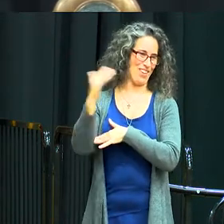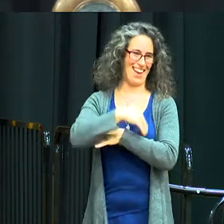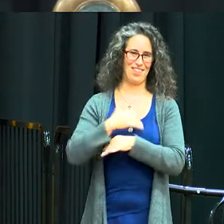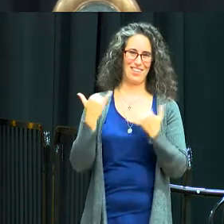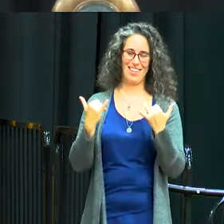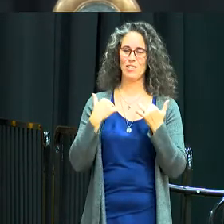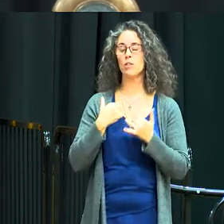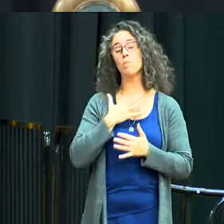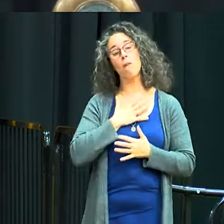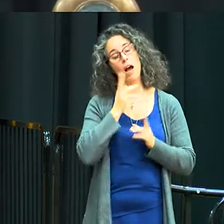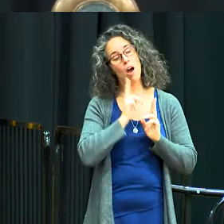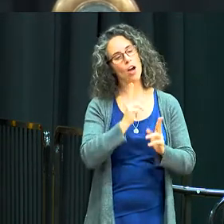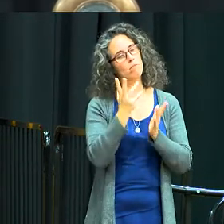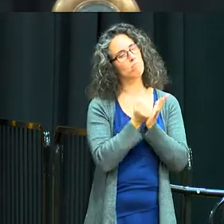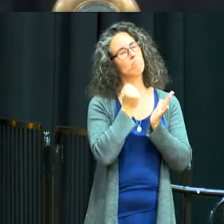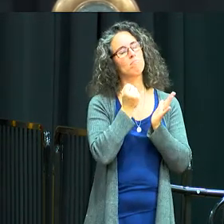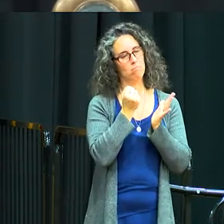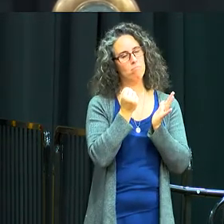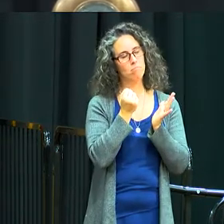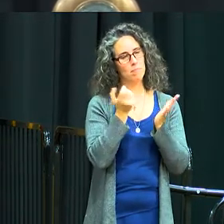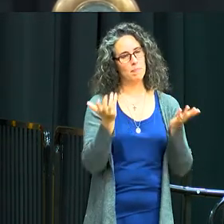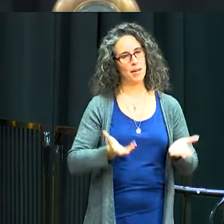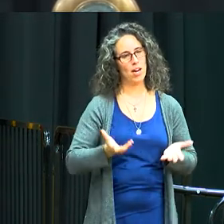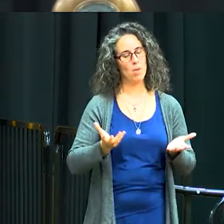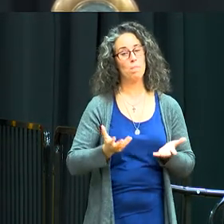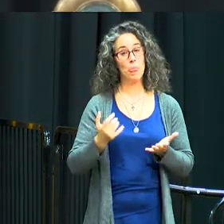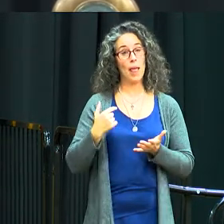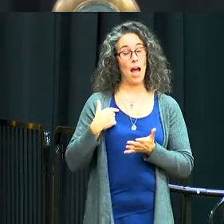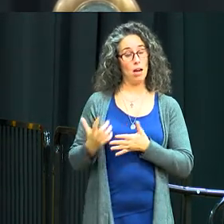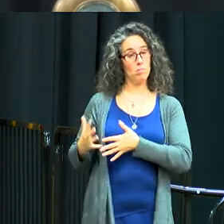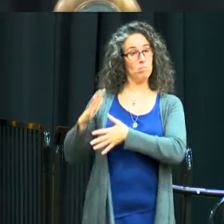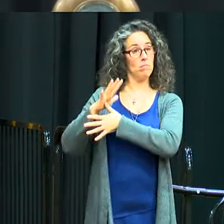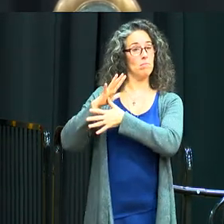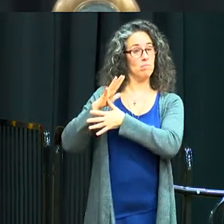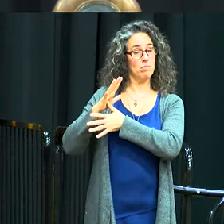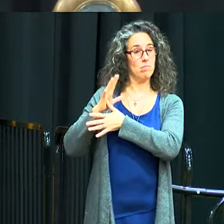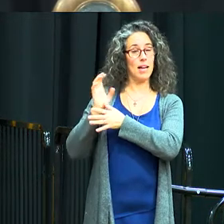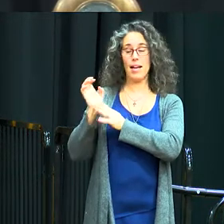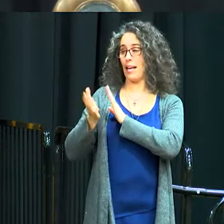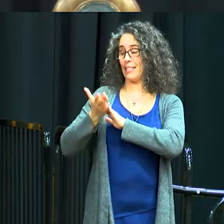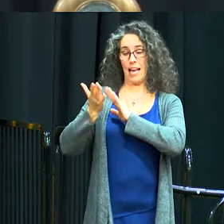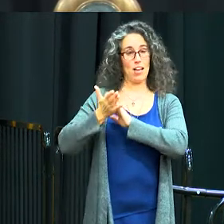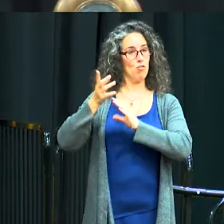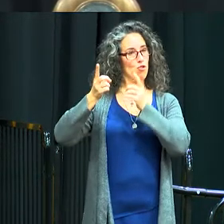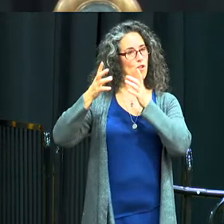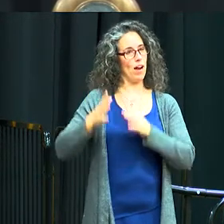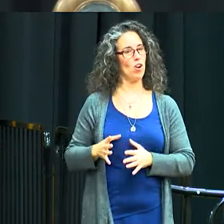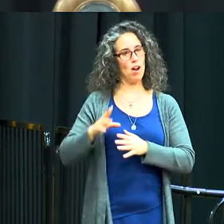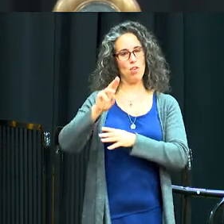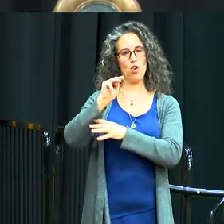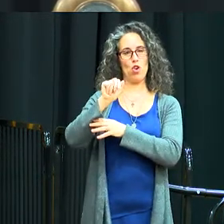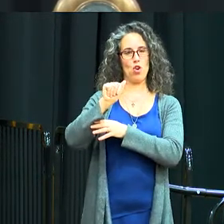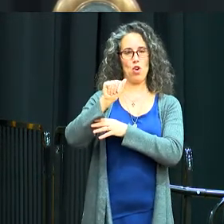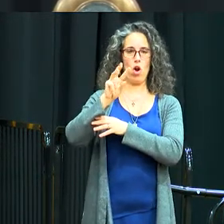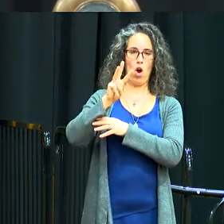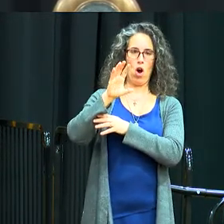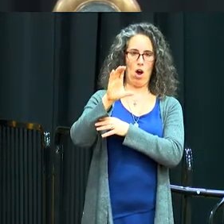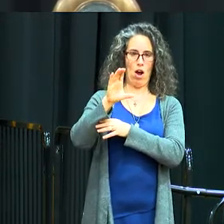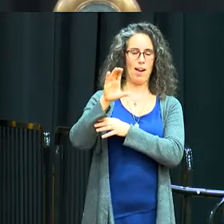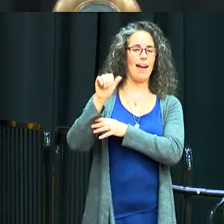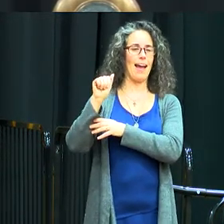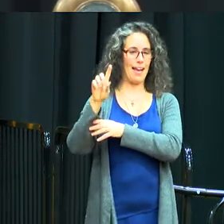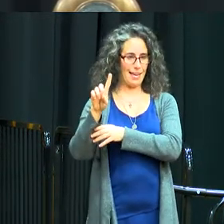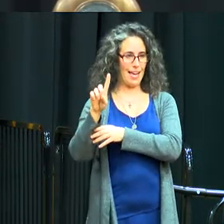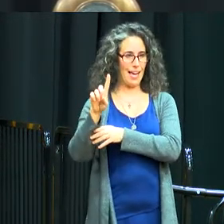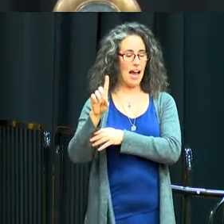to be here. I am the executive director of the Naval Air Warfare Center Aircraft Division, NAC AD. As